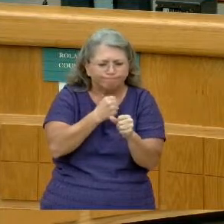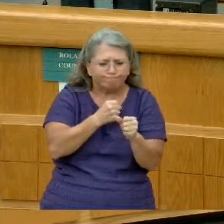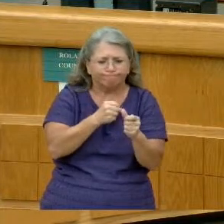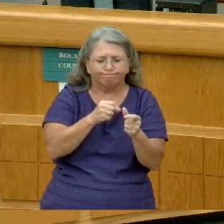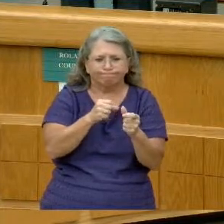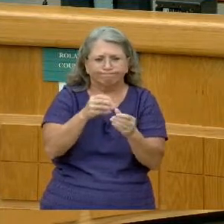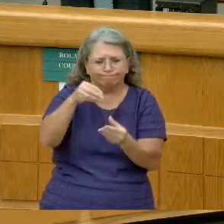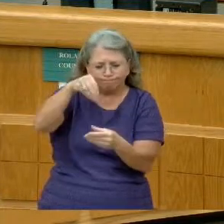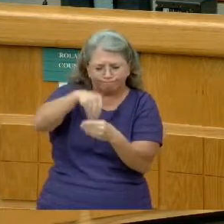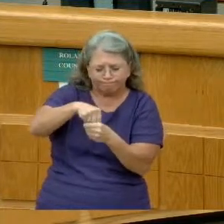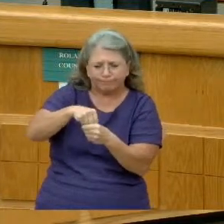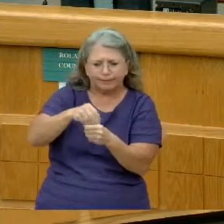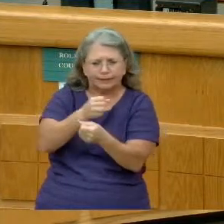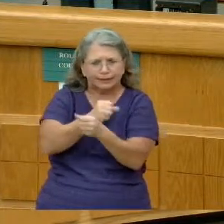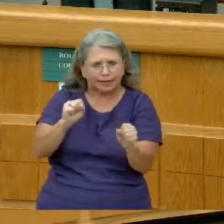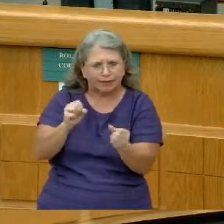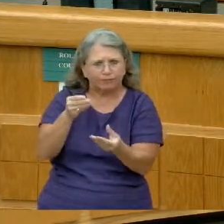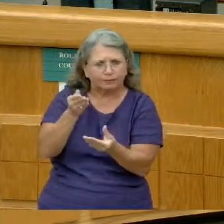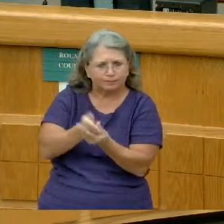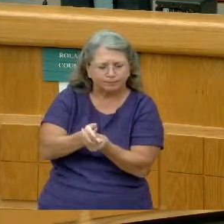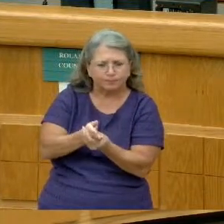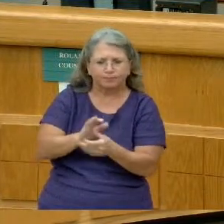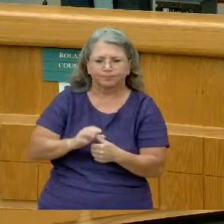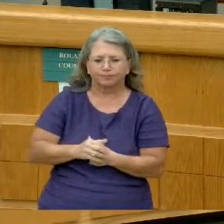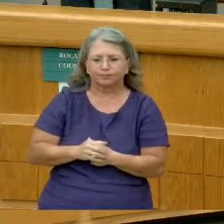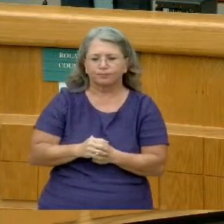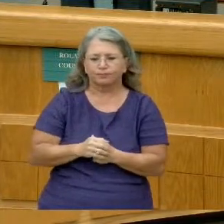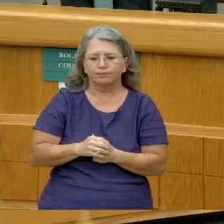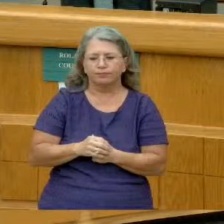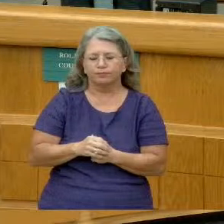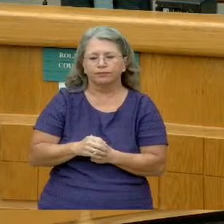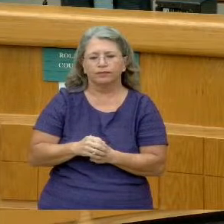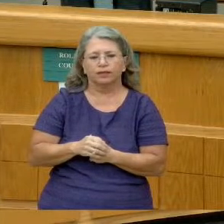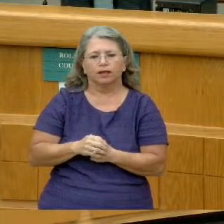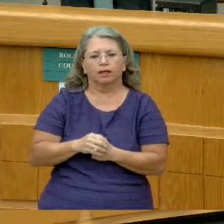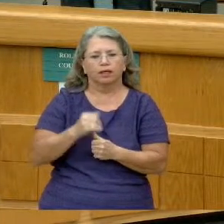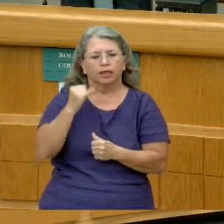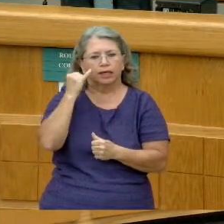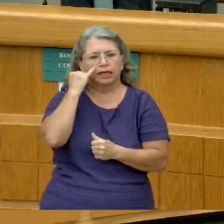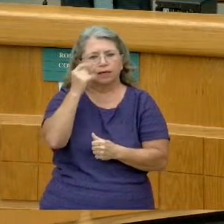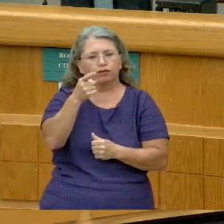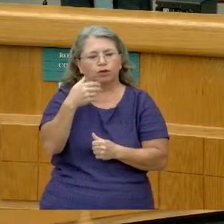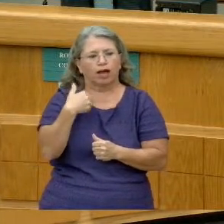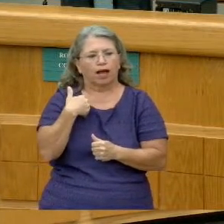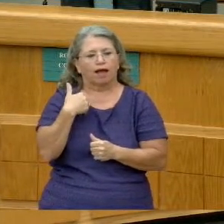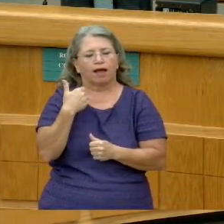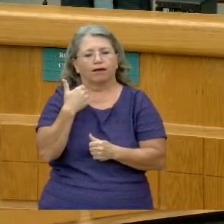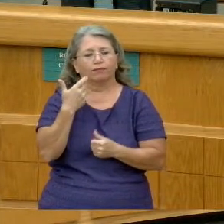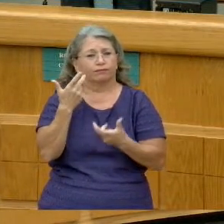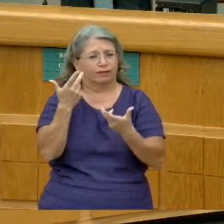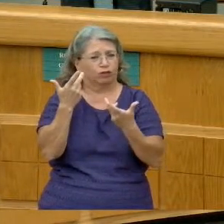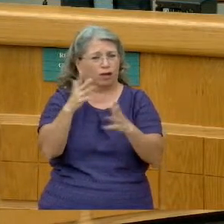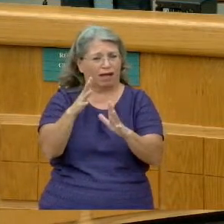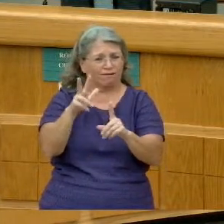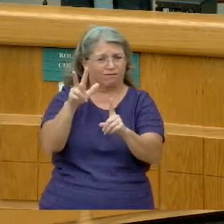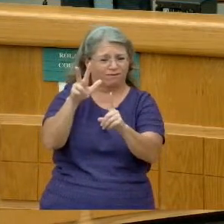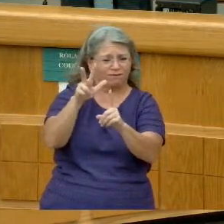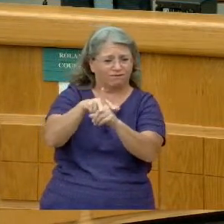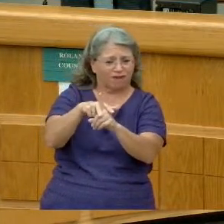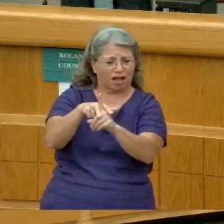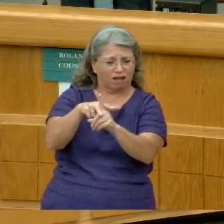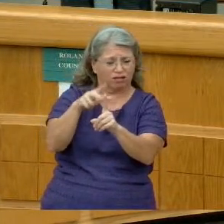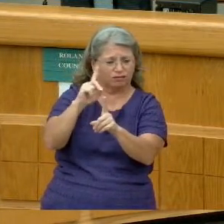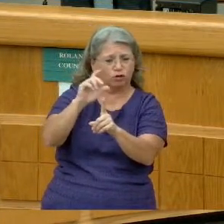away safely. And I want also that if you have any filing for government assistance that requires documentation,